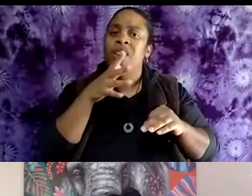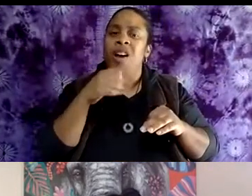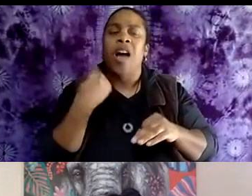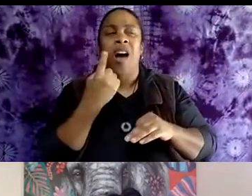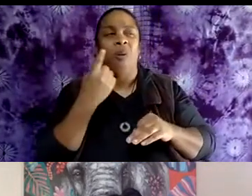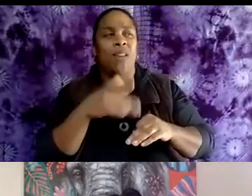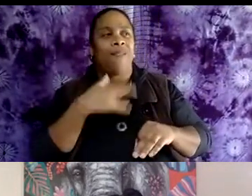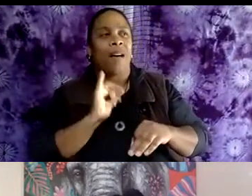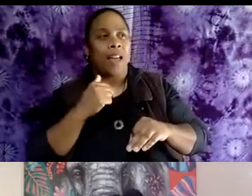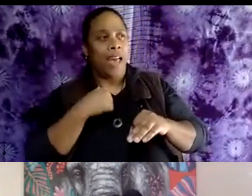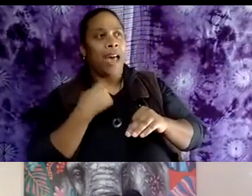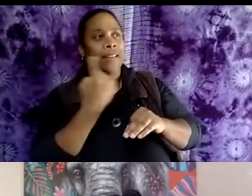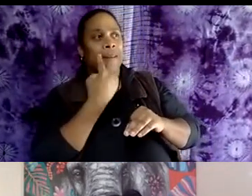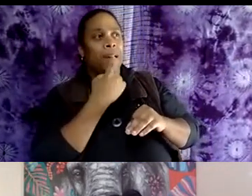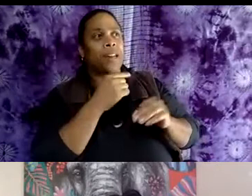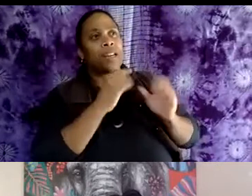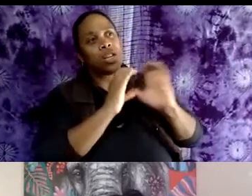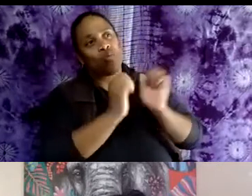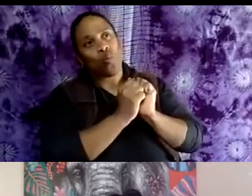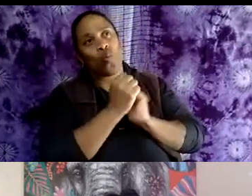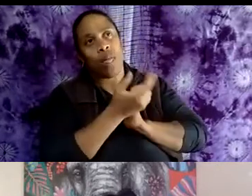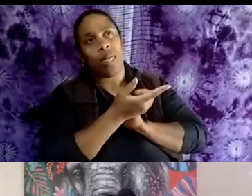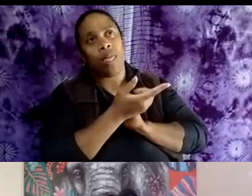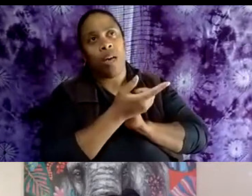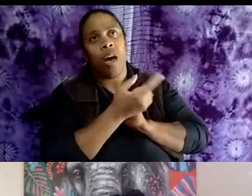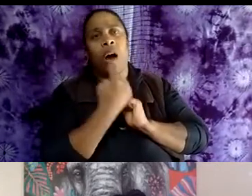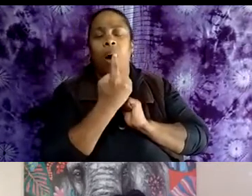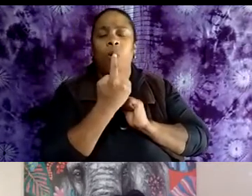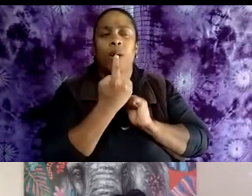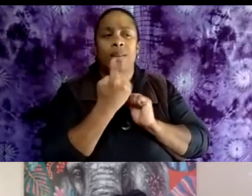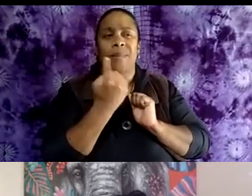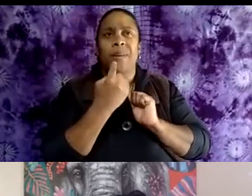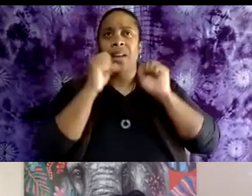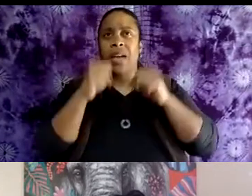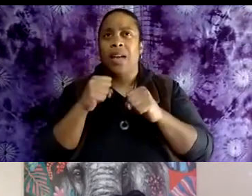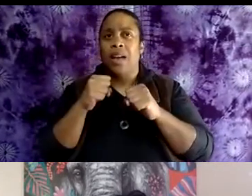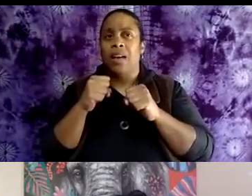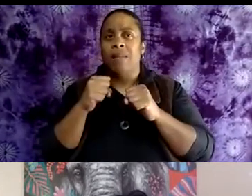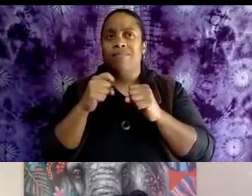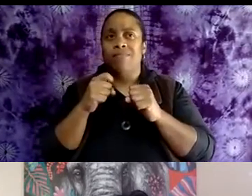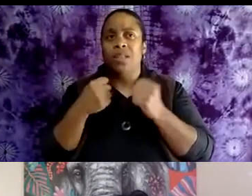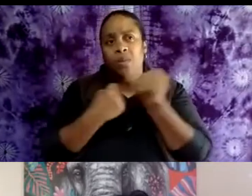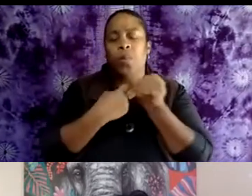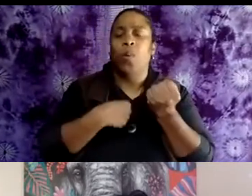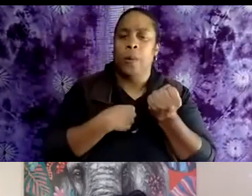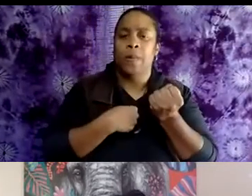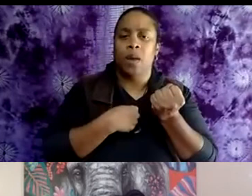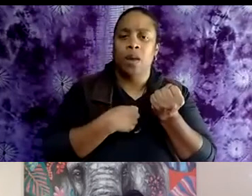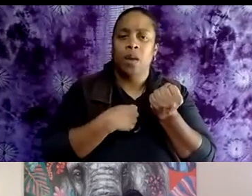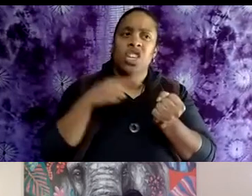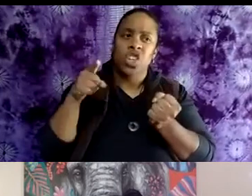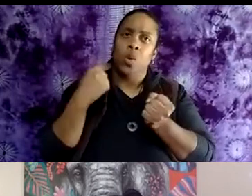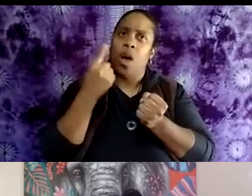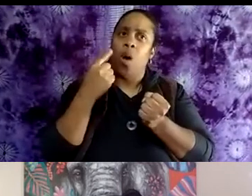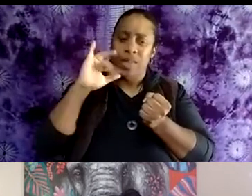talk to, whatever question that I had or any moments when I needed support. He's always there for me.